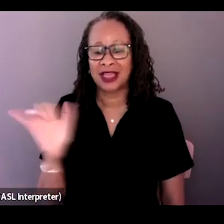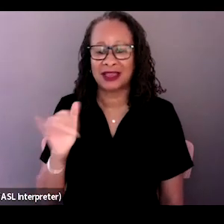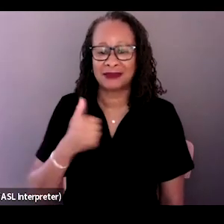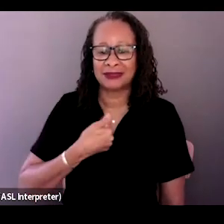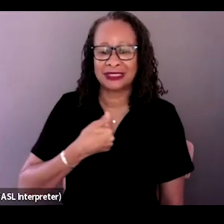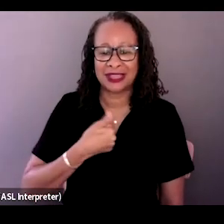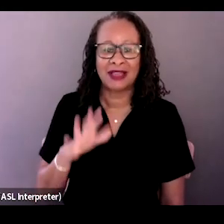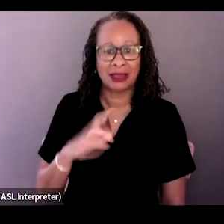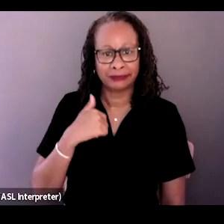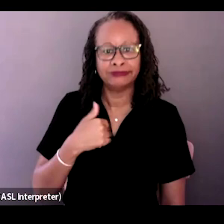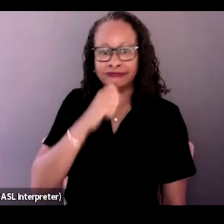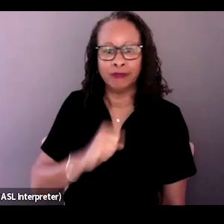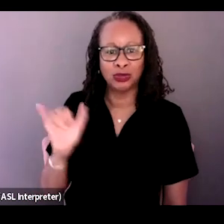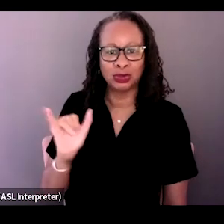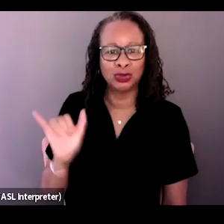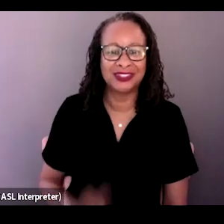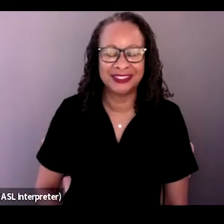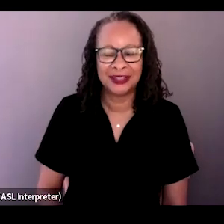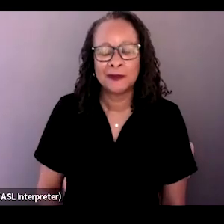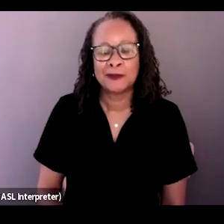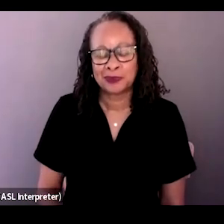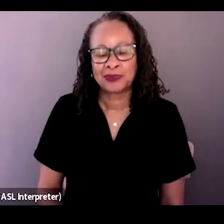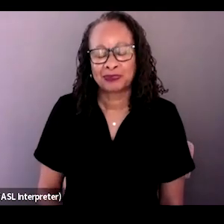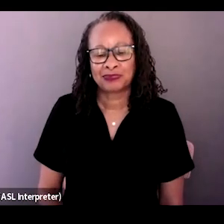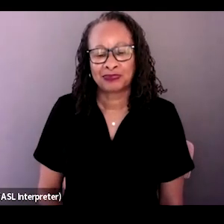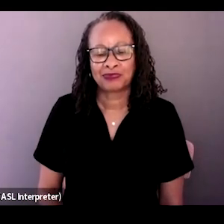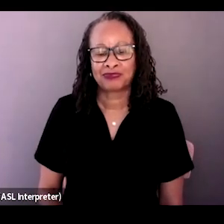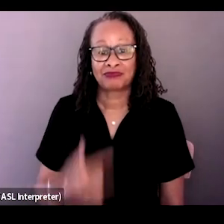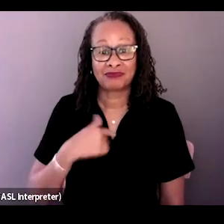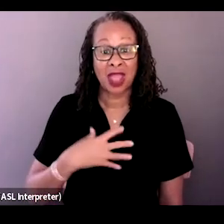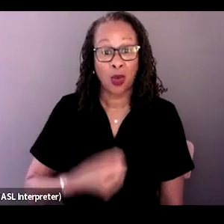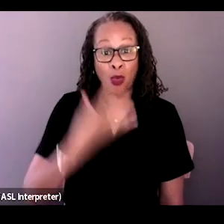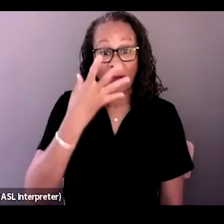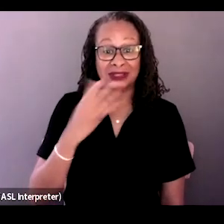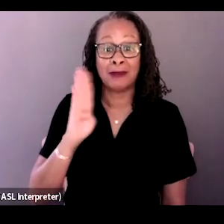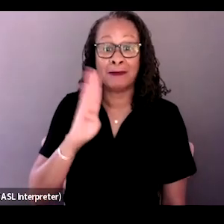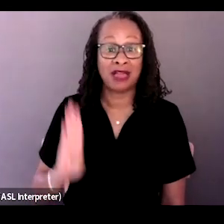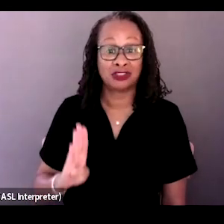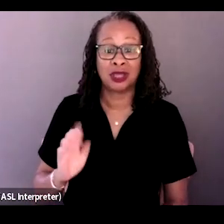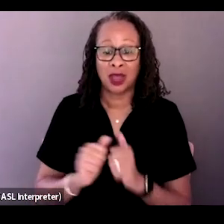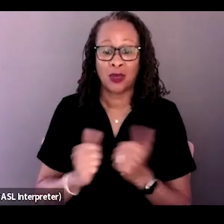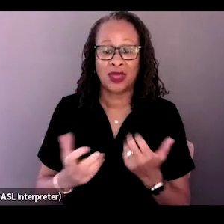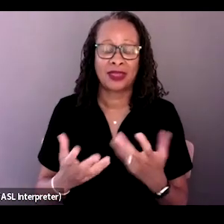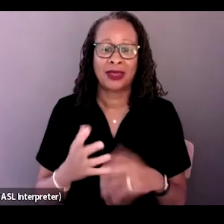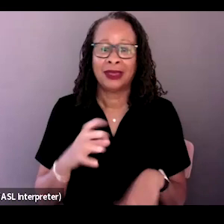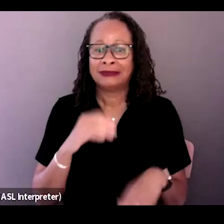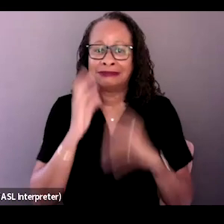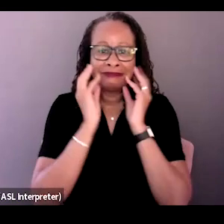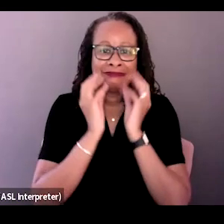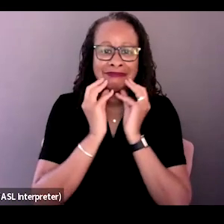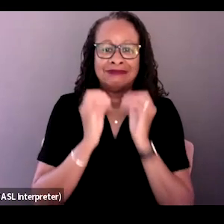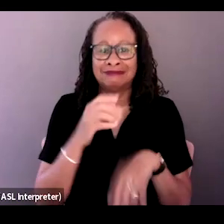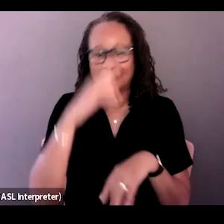a bit of an antique figure. And I'm a white Belgian with maybe black stubbles on my